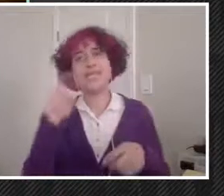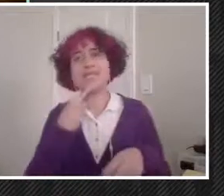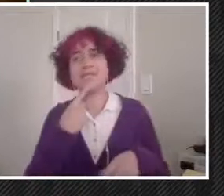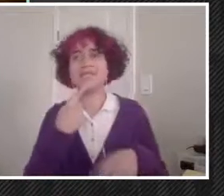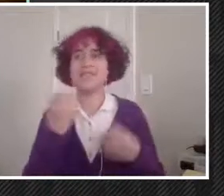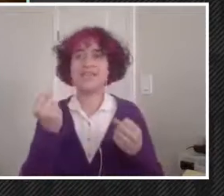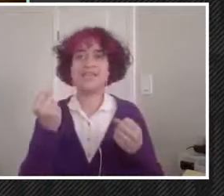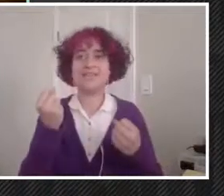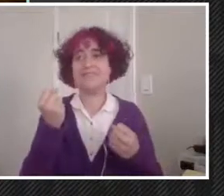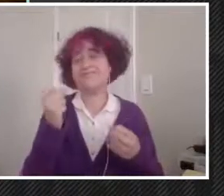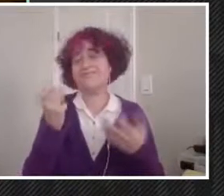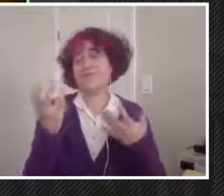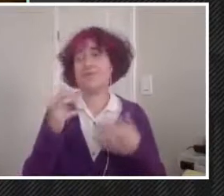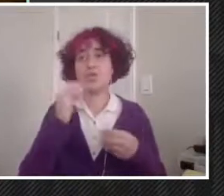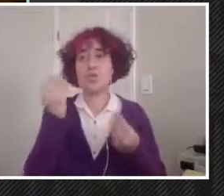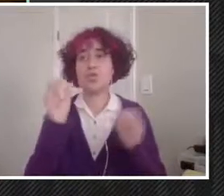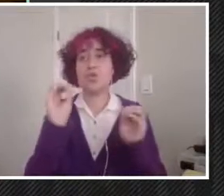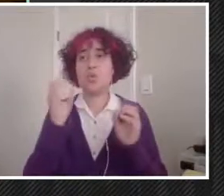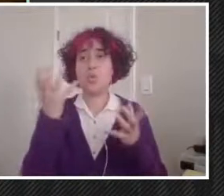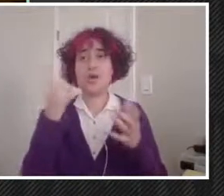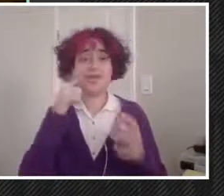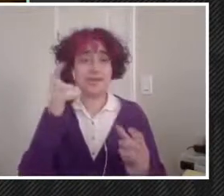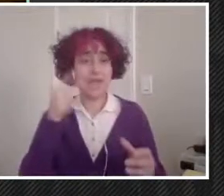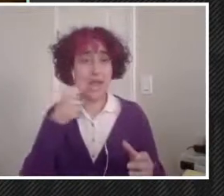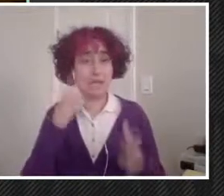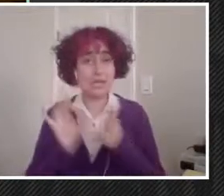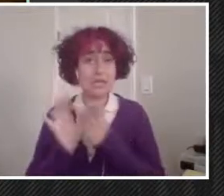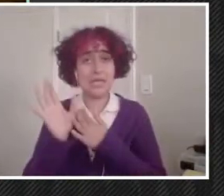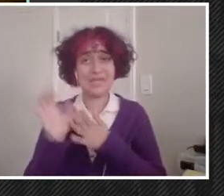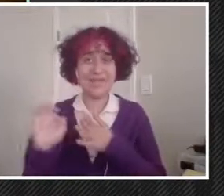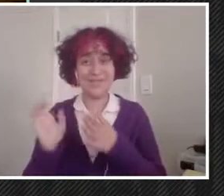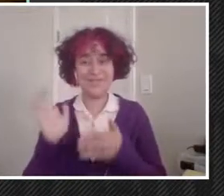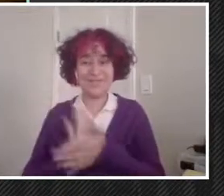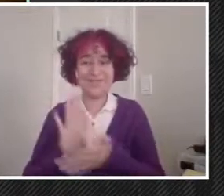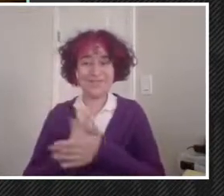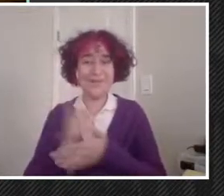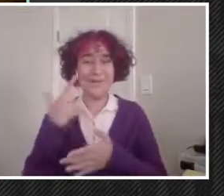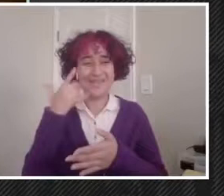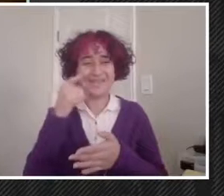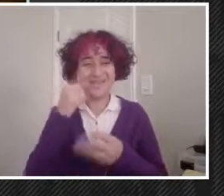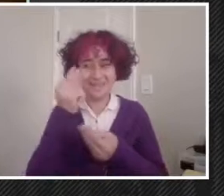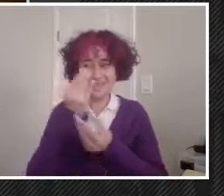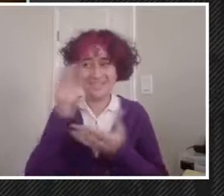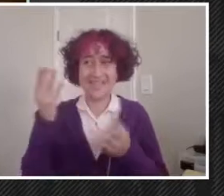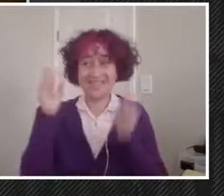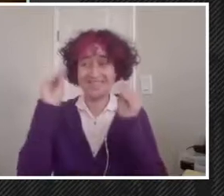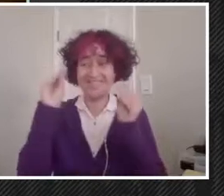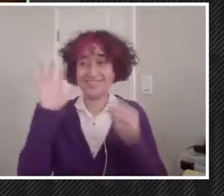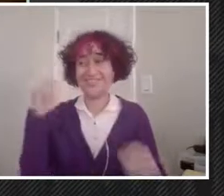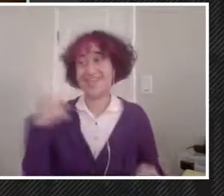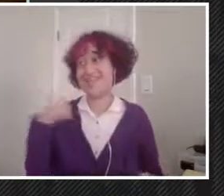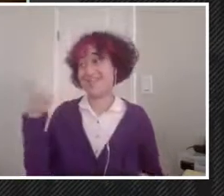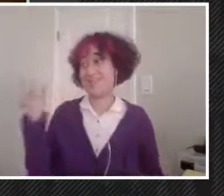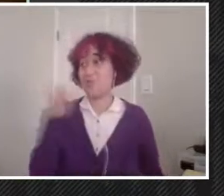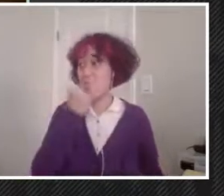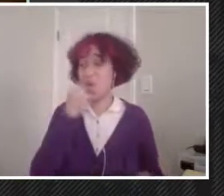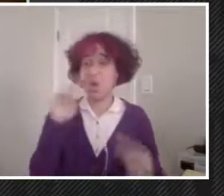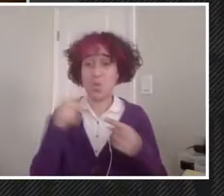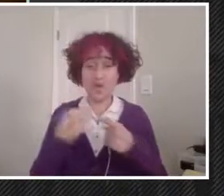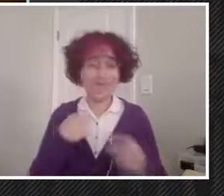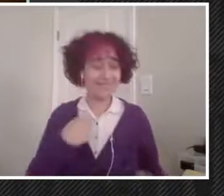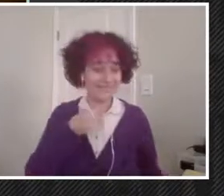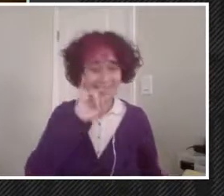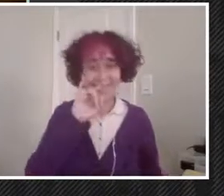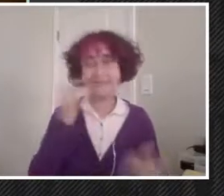hear it. I was getting kicked out of elementary school because I was telling teachers that they were wrong when I was a kid, and the same thing in